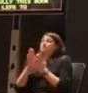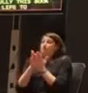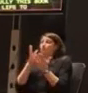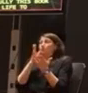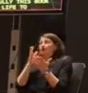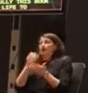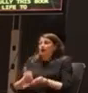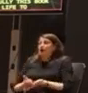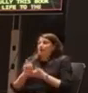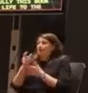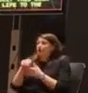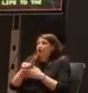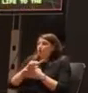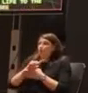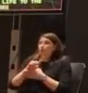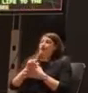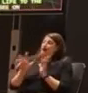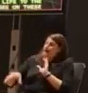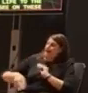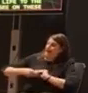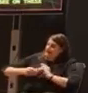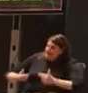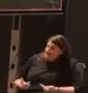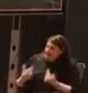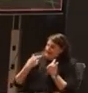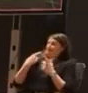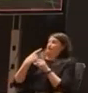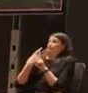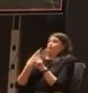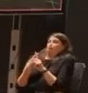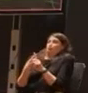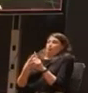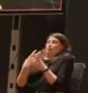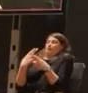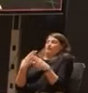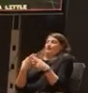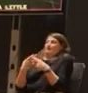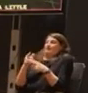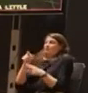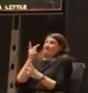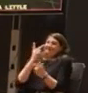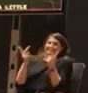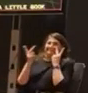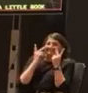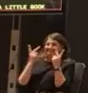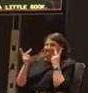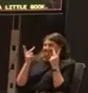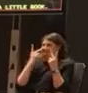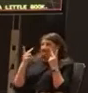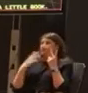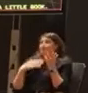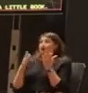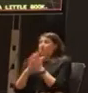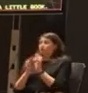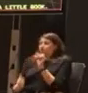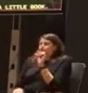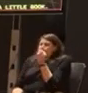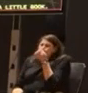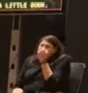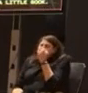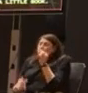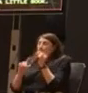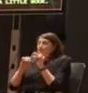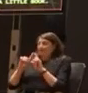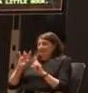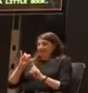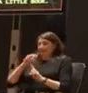you see on these sites. It's a little book, but it is hopefully my